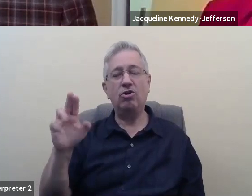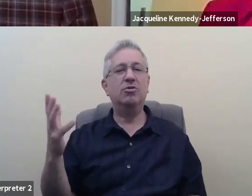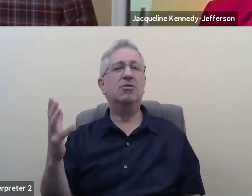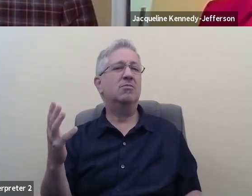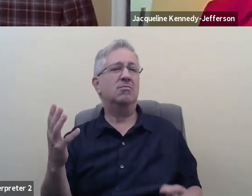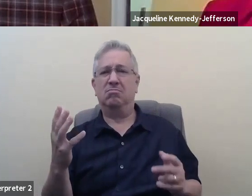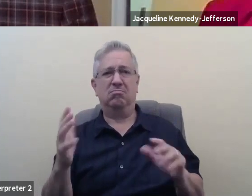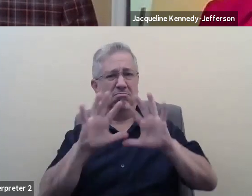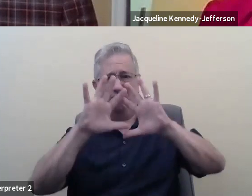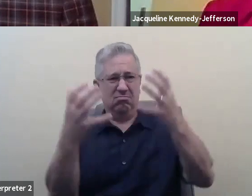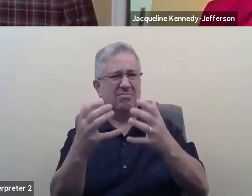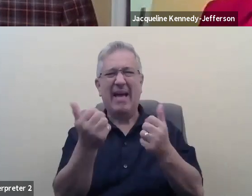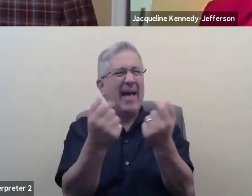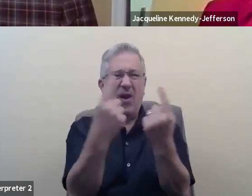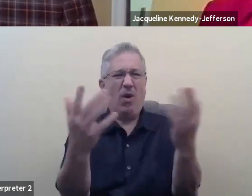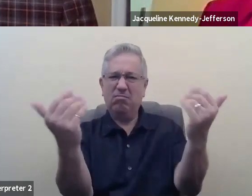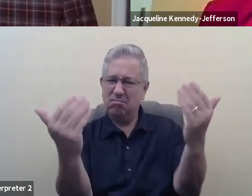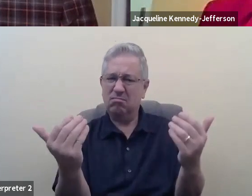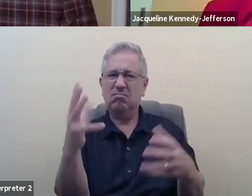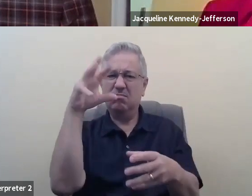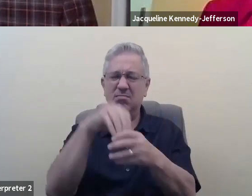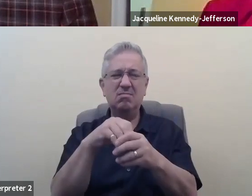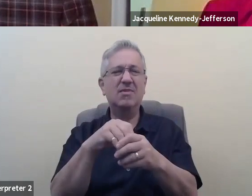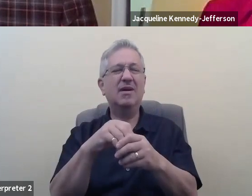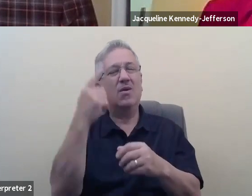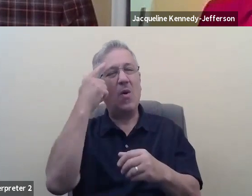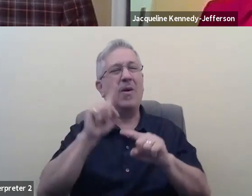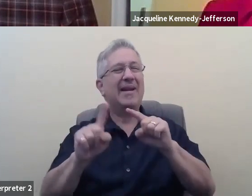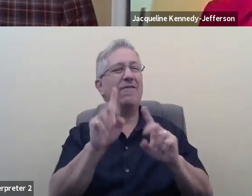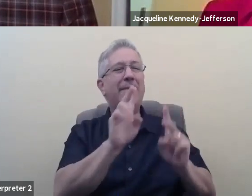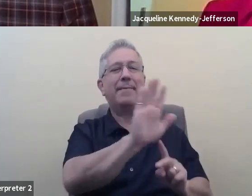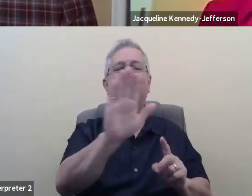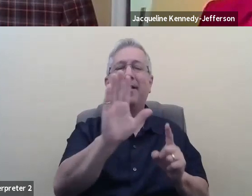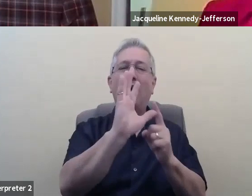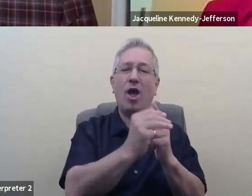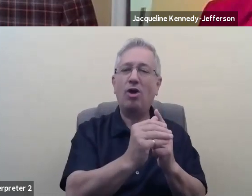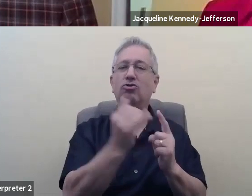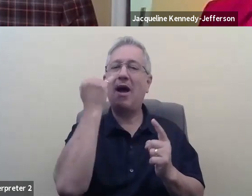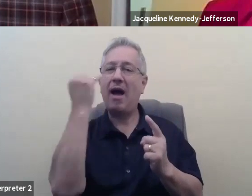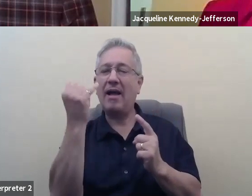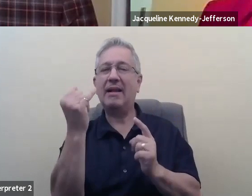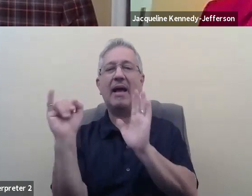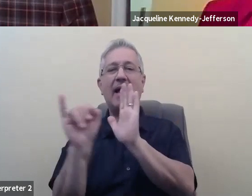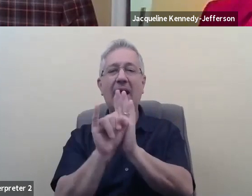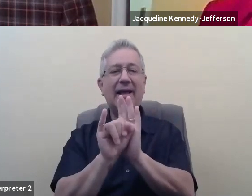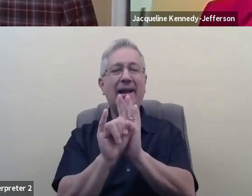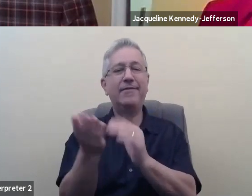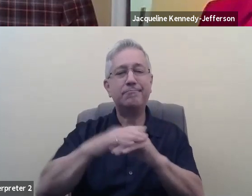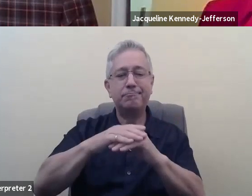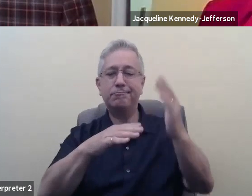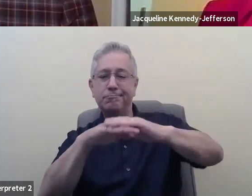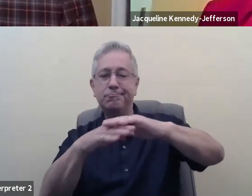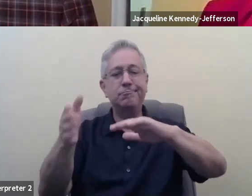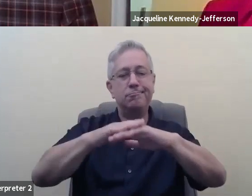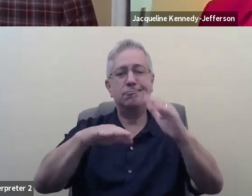LGBTQ+. And so again, we know the intersectionality. So Ability was really intentional about reaching across the aisle and saying, okay, let's do this together